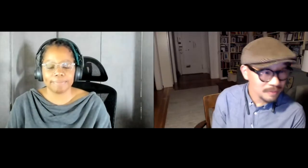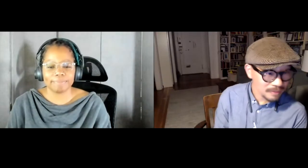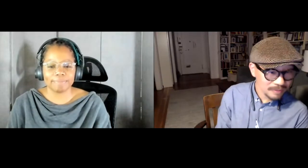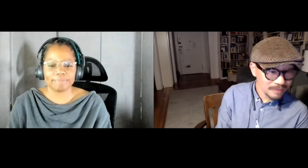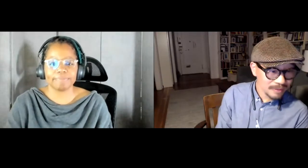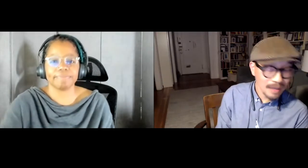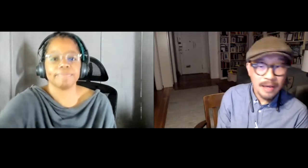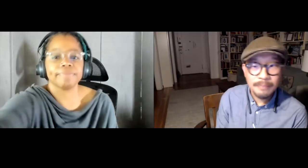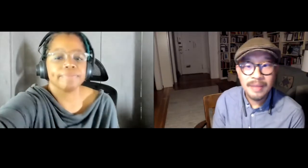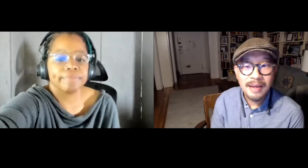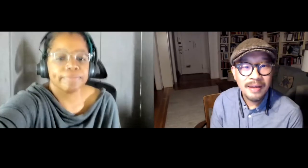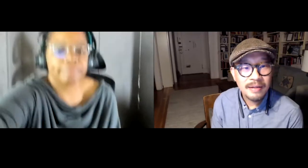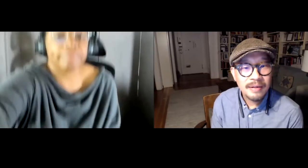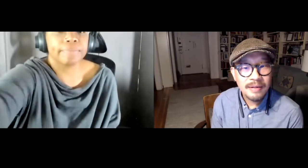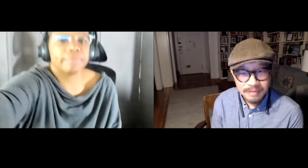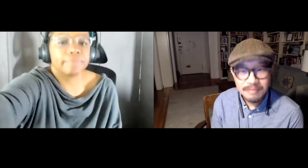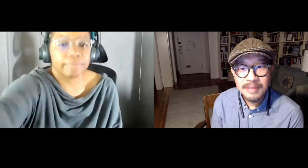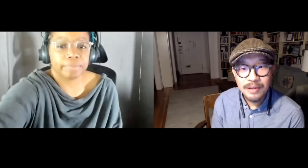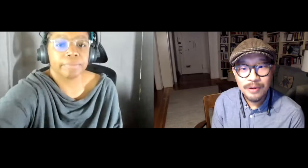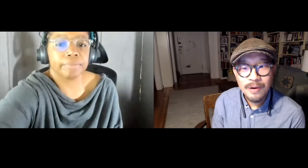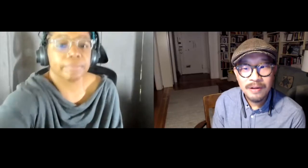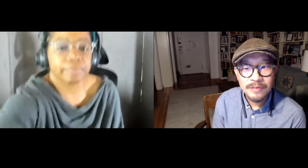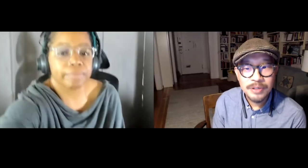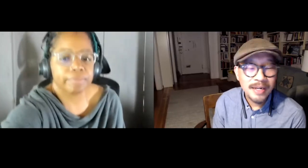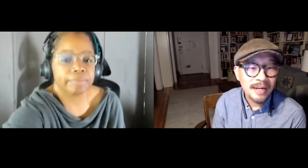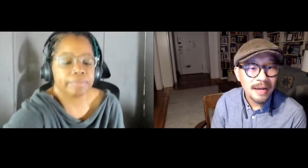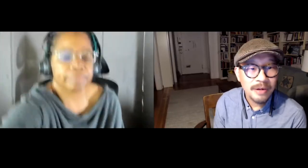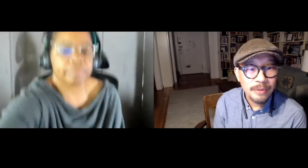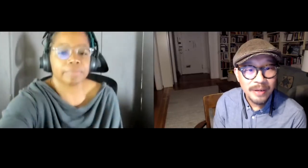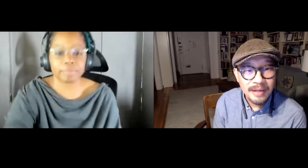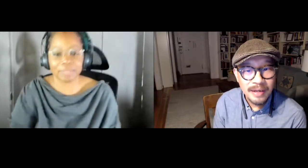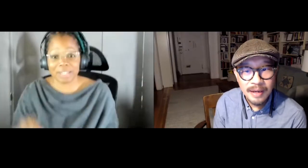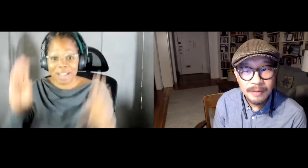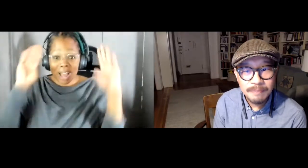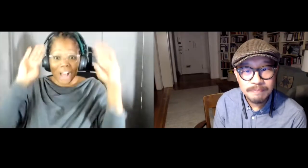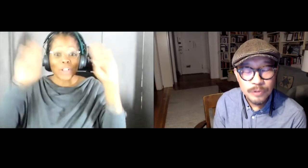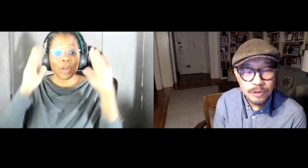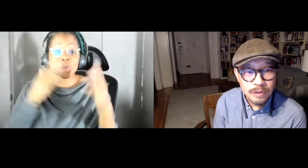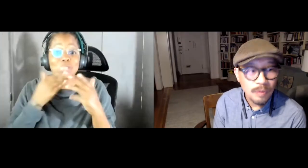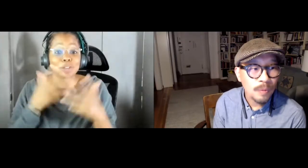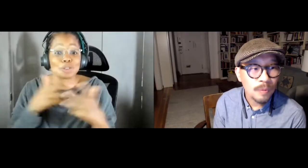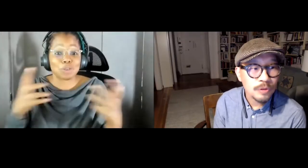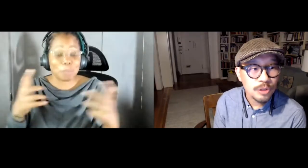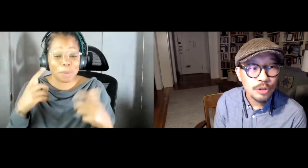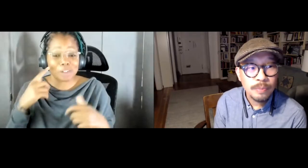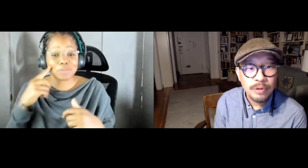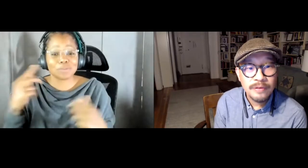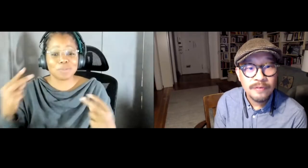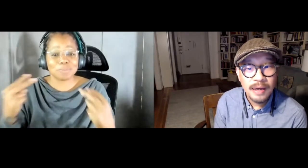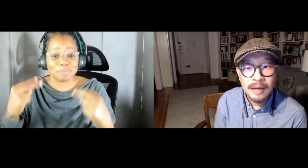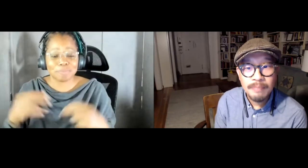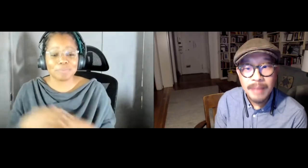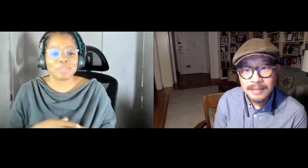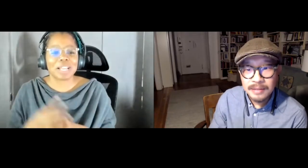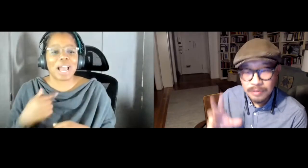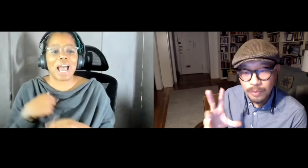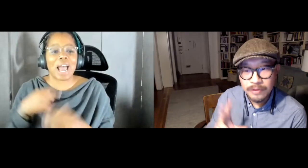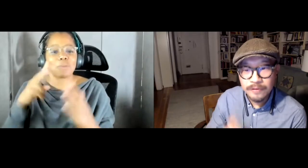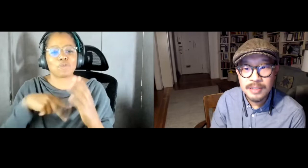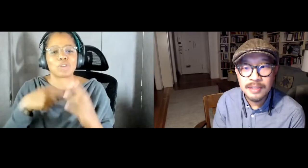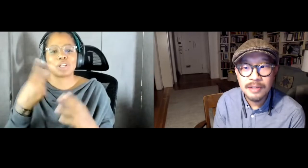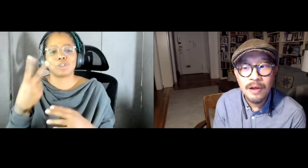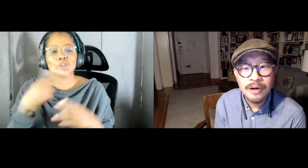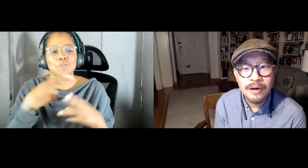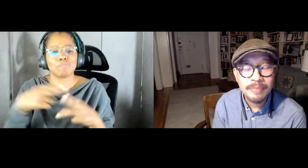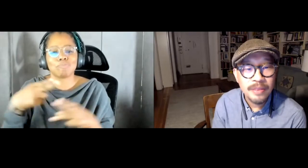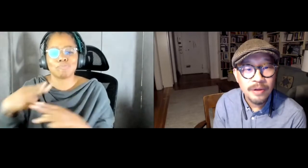much. Hello. Thank you all for tuning in. I'm going to read two brief passages. The